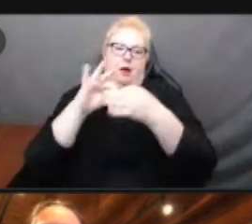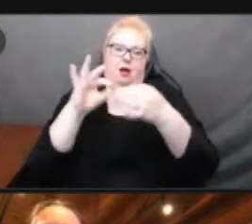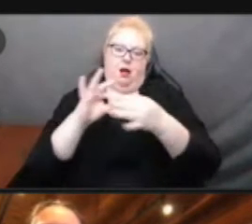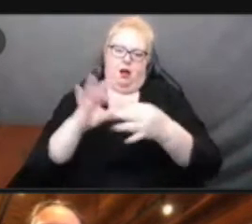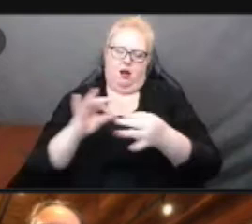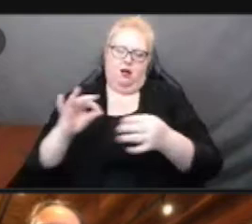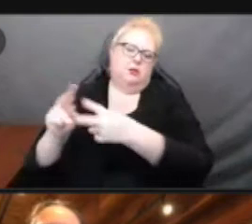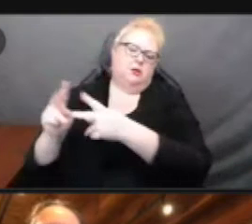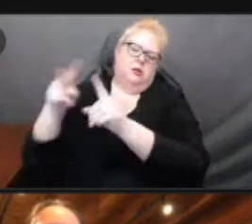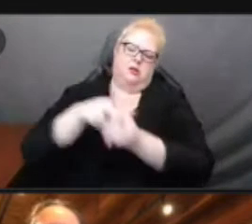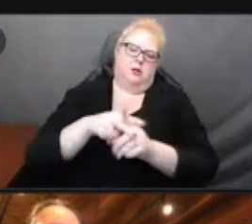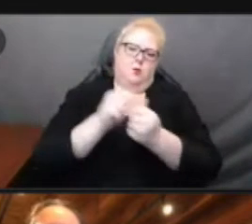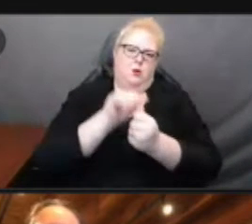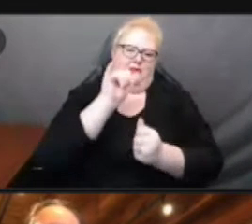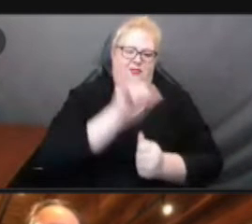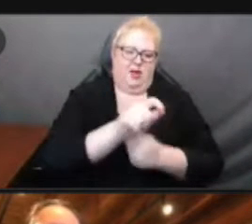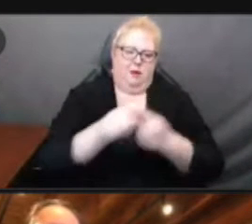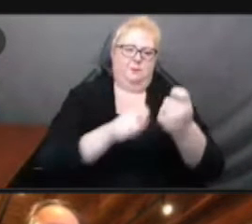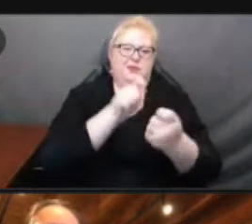that particular structure.